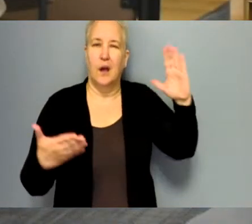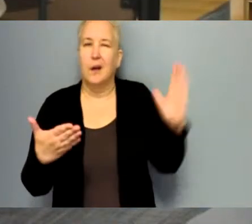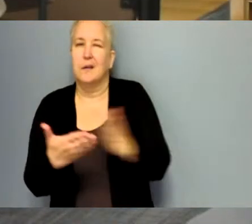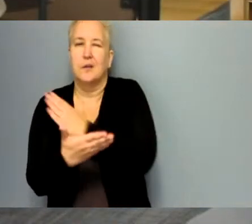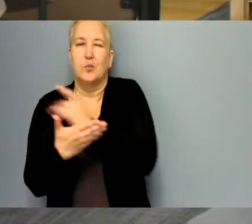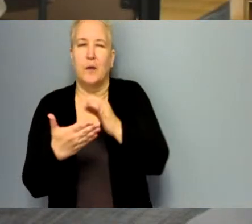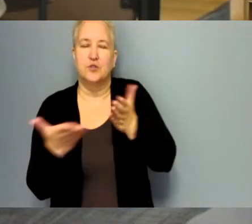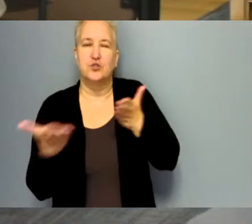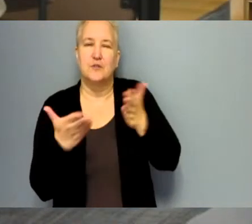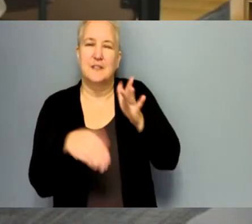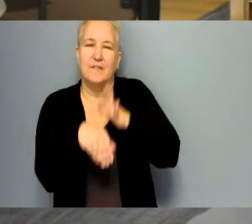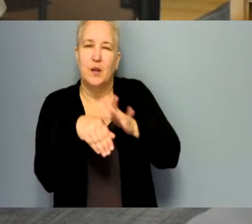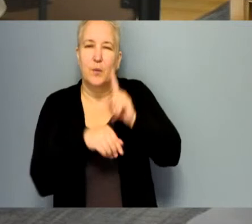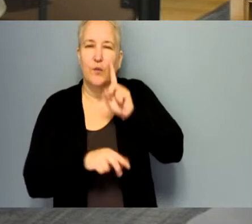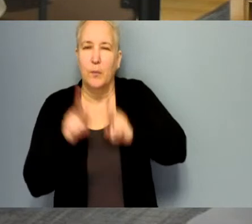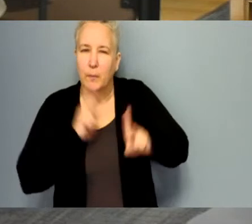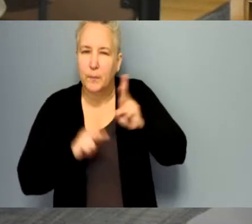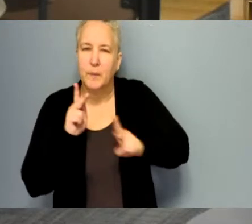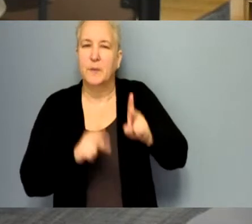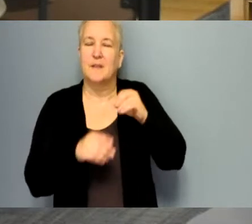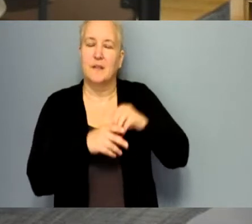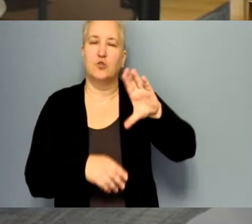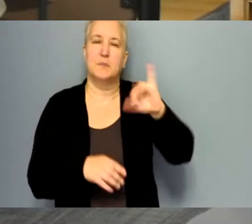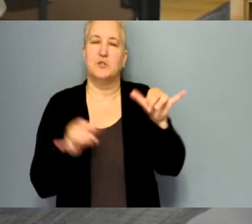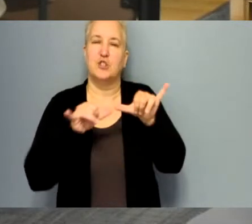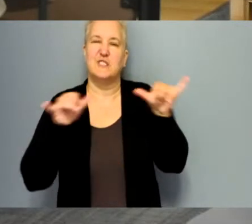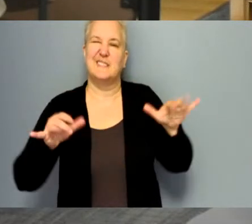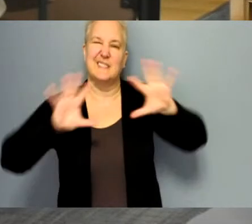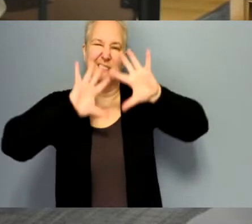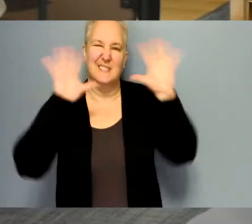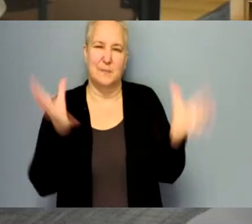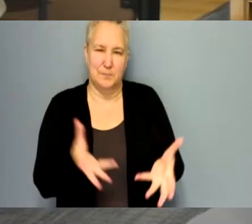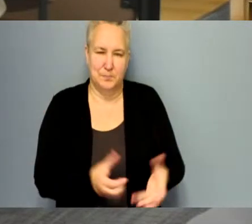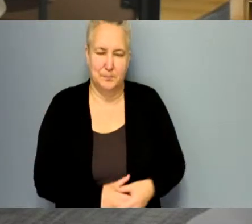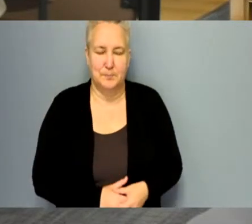services available to folks in the criminal justice system.